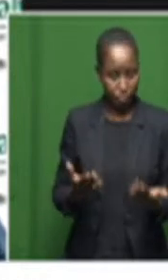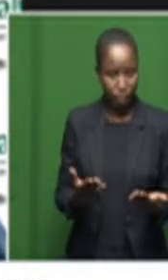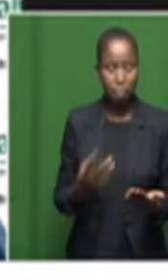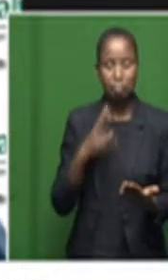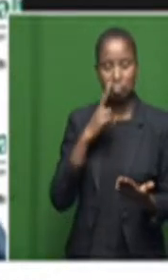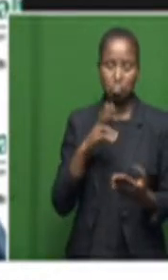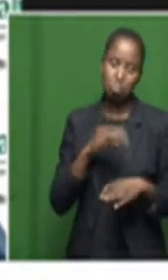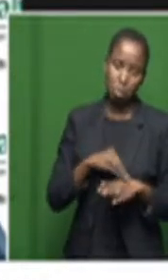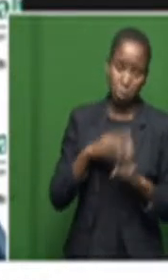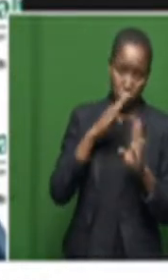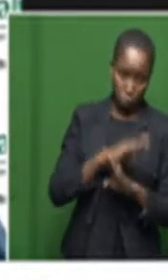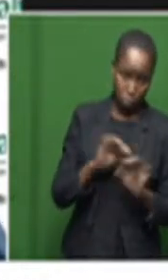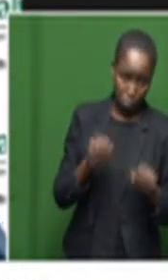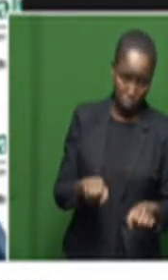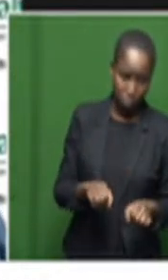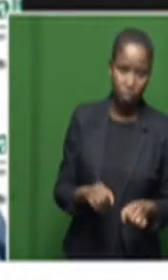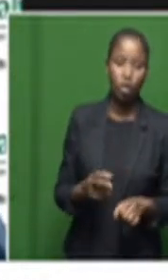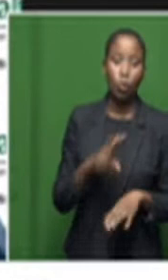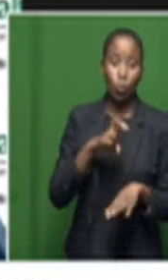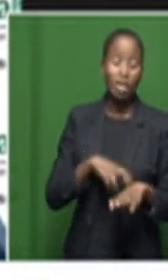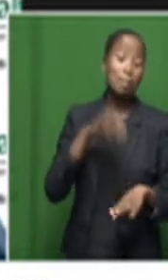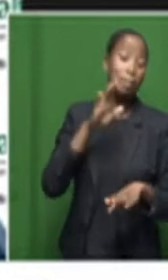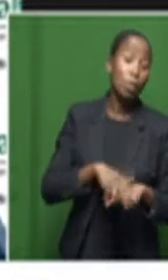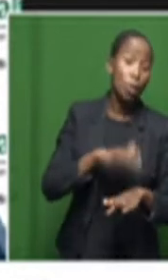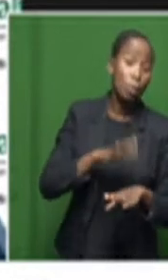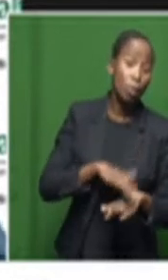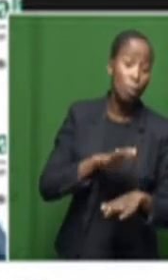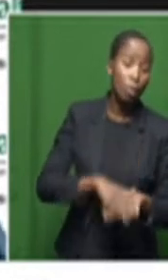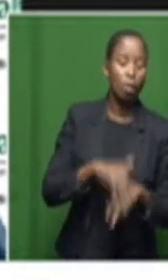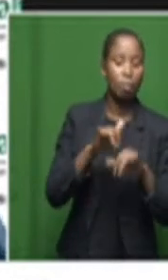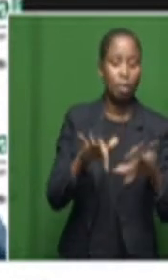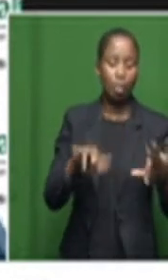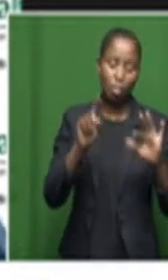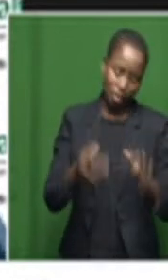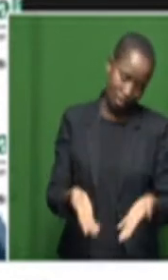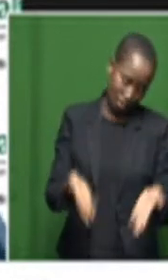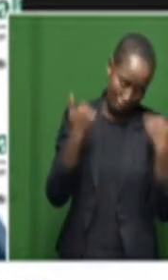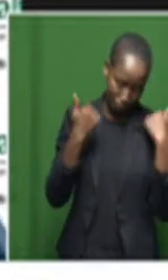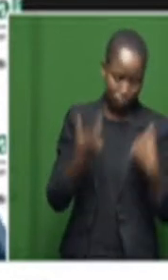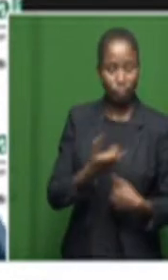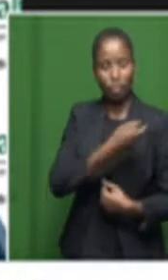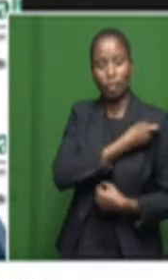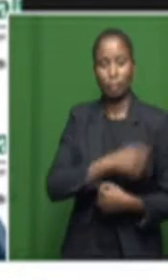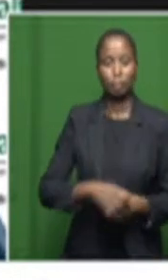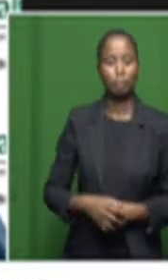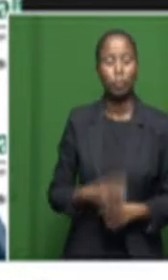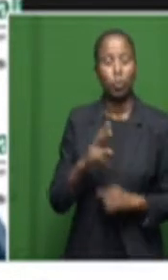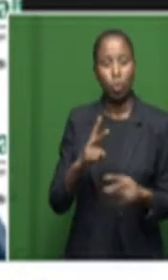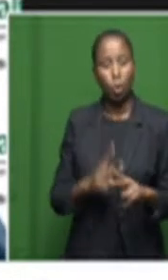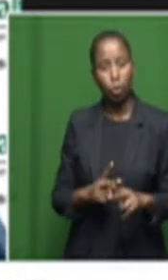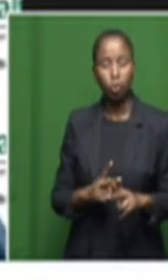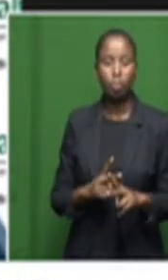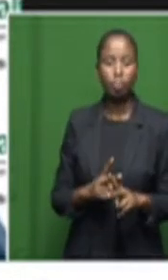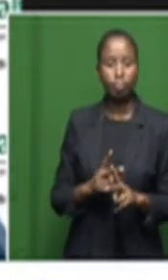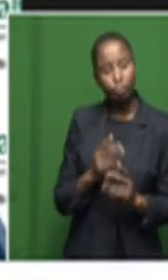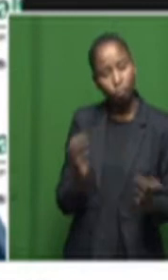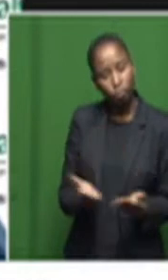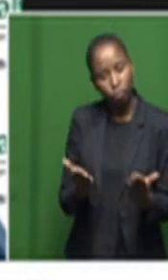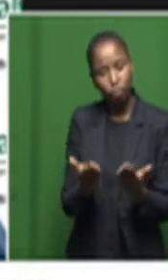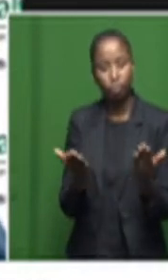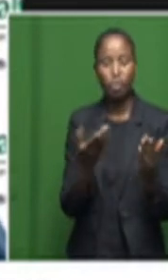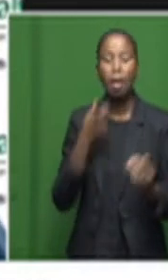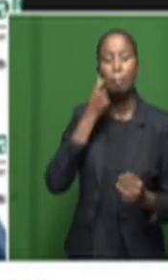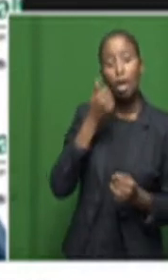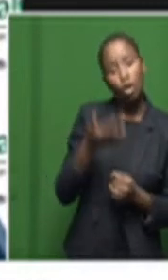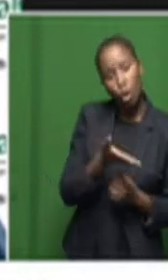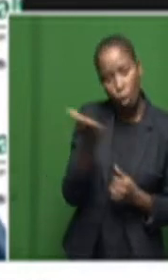don't have a problem. So we need more arms to come and take this vaccine. We also encourage, challenge all men of all ages,